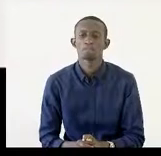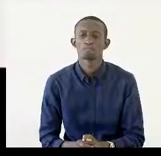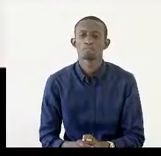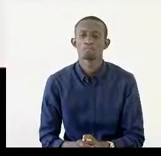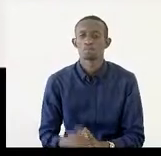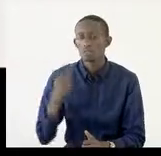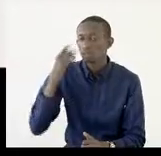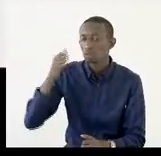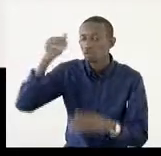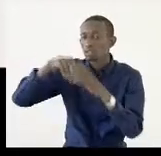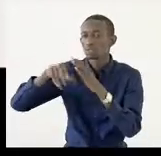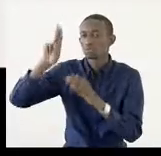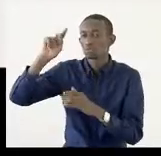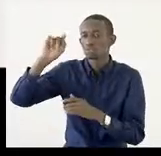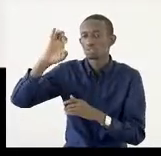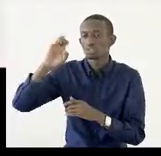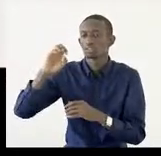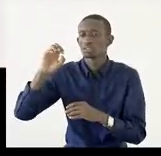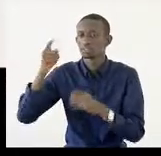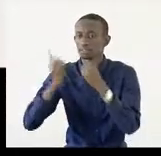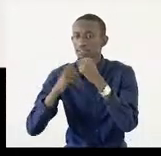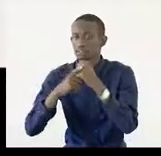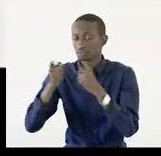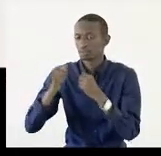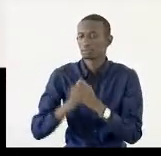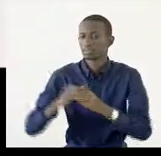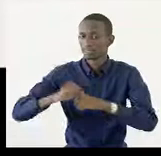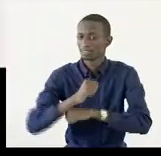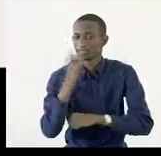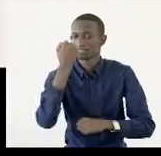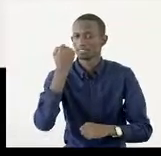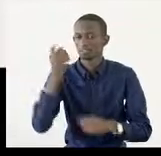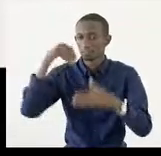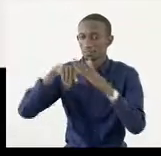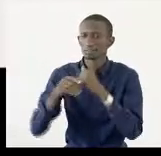in unit 6, that is senior 5, under carbonyl